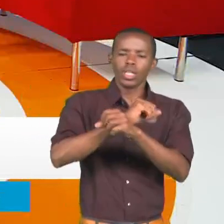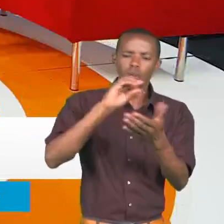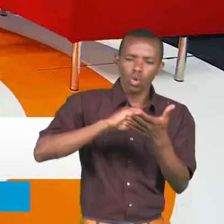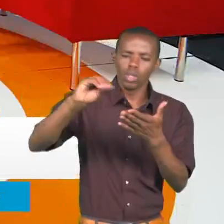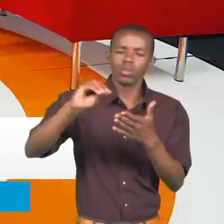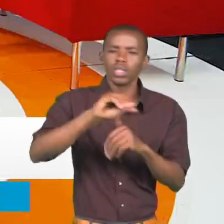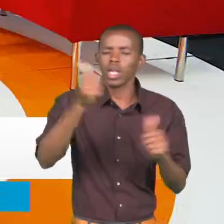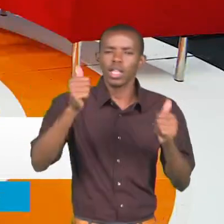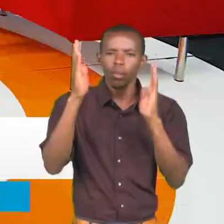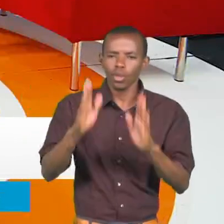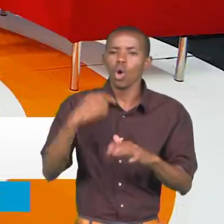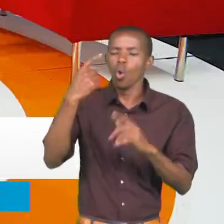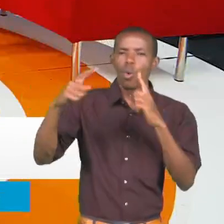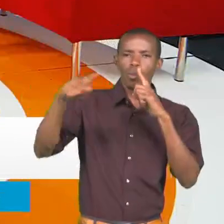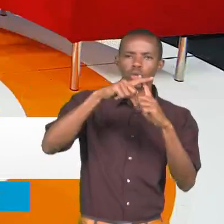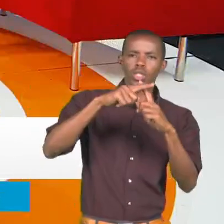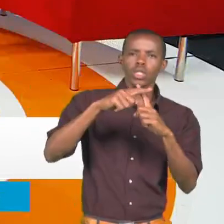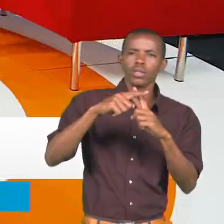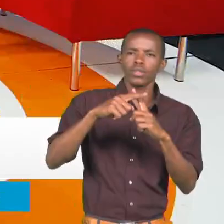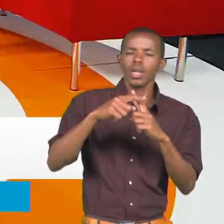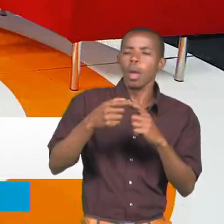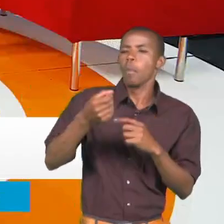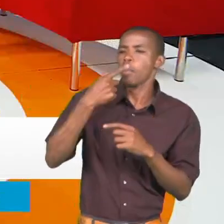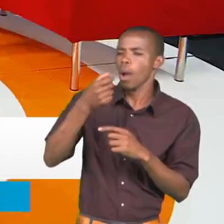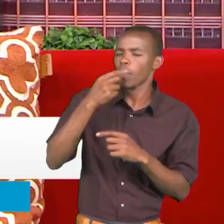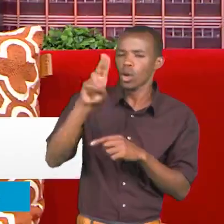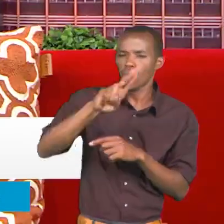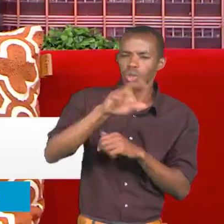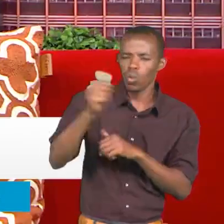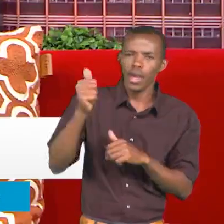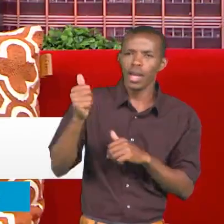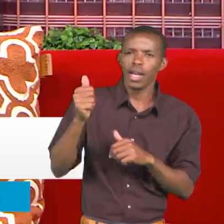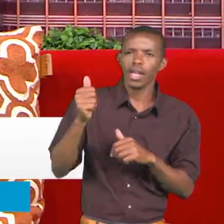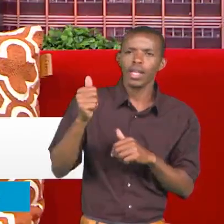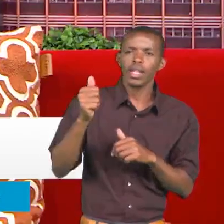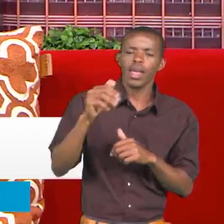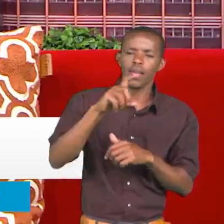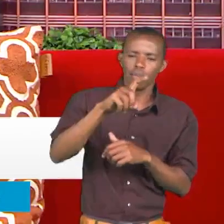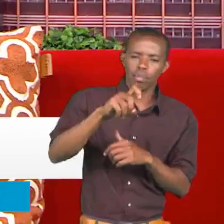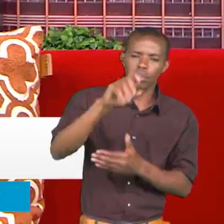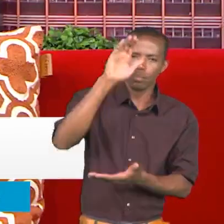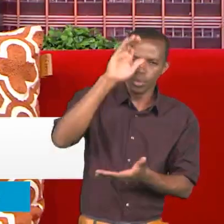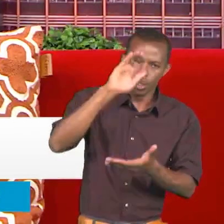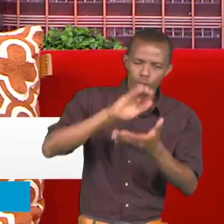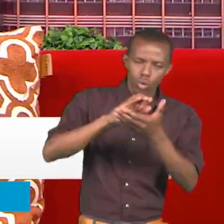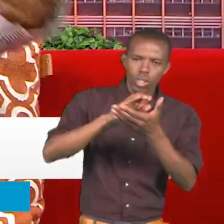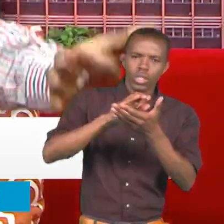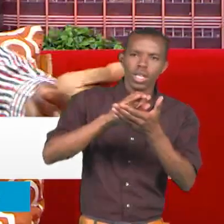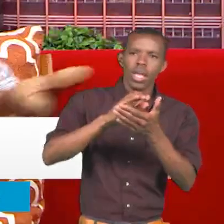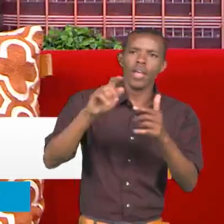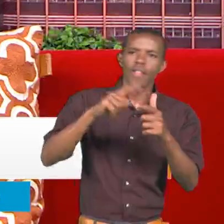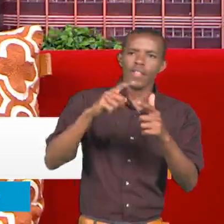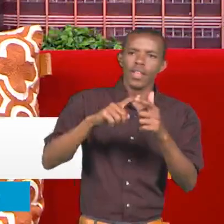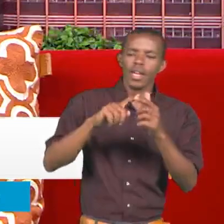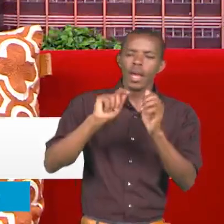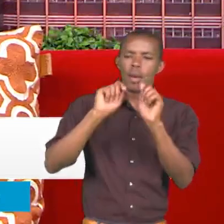person. So even those that are positive, to make sure that they're taking their medication properly and correctly, so that their viral load is suppressed and can't be detected, and therefore they can't